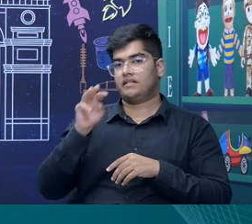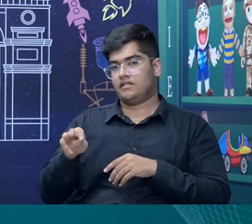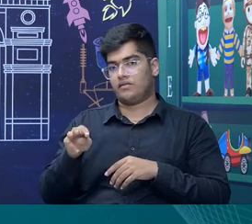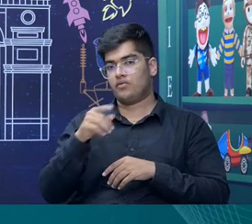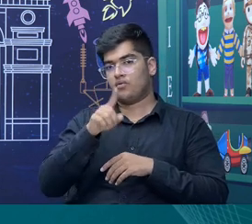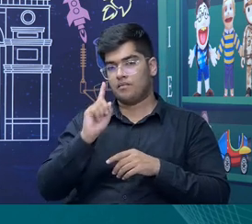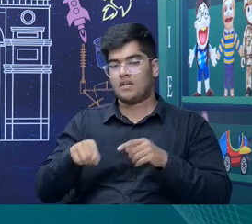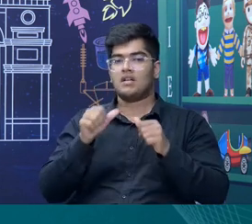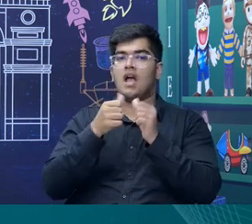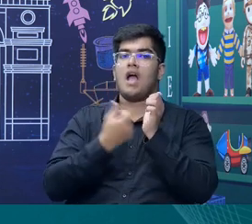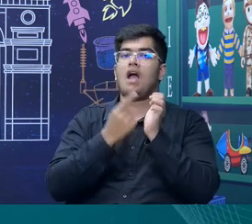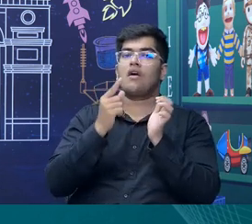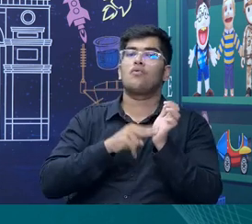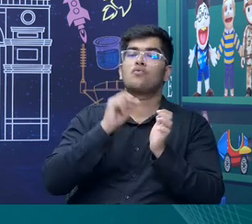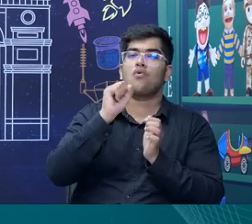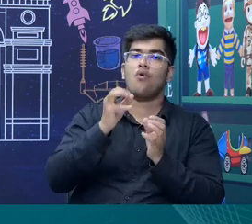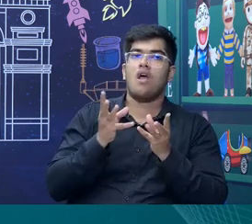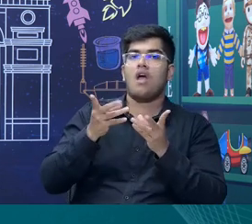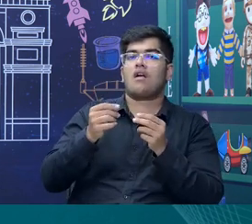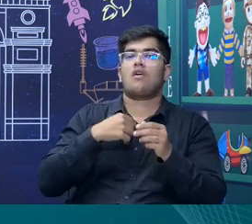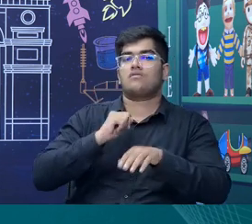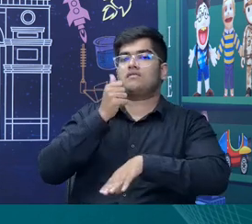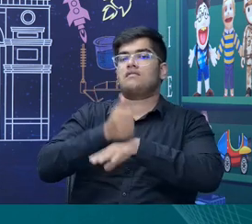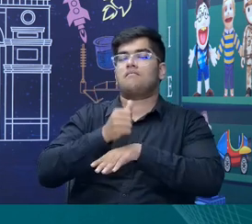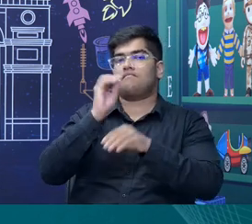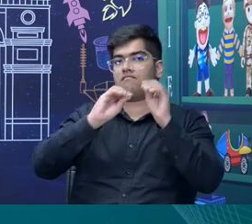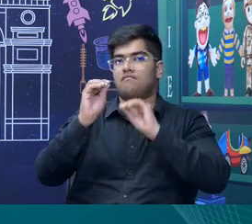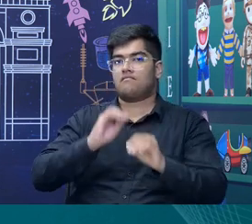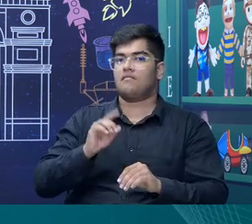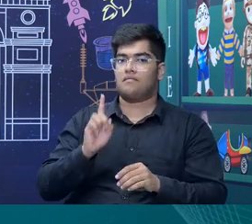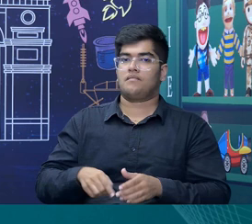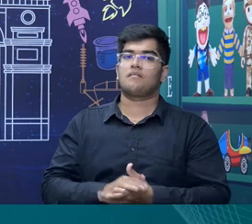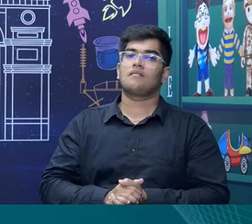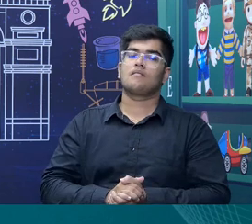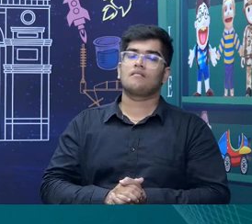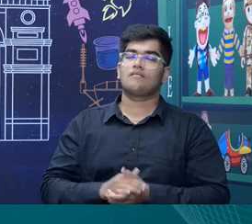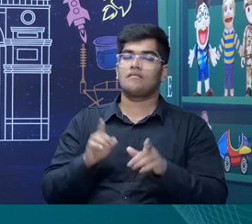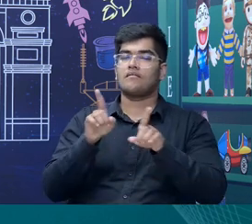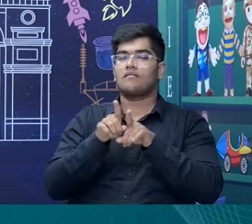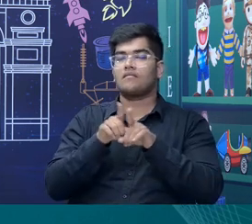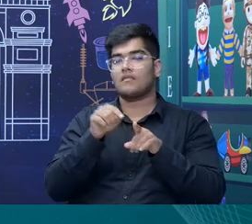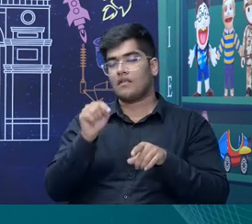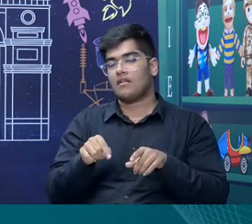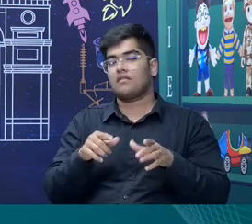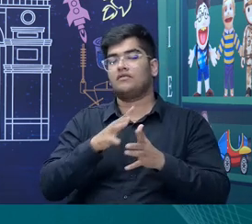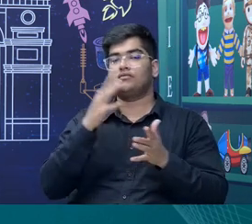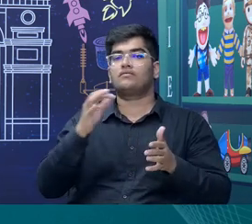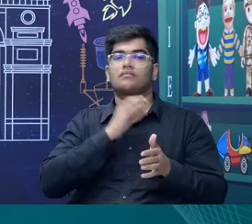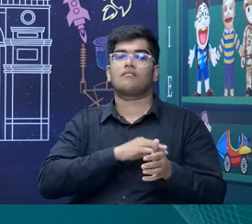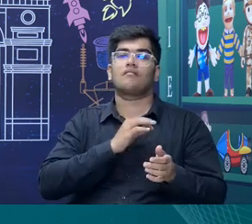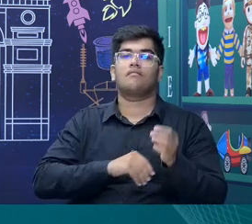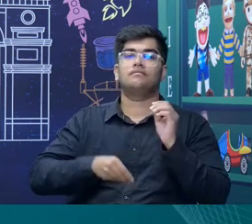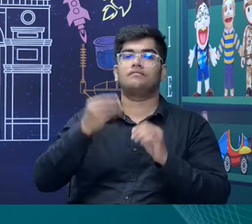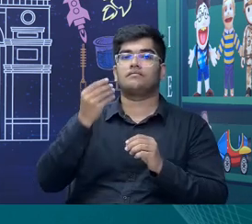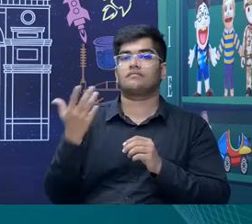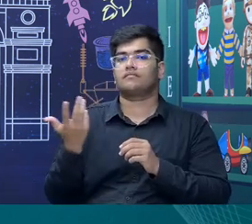prepare our own capital account since here the specific requirement is that we have to prepare